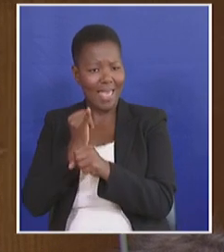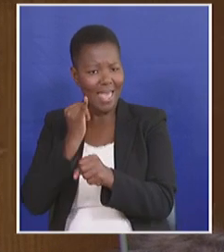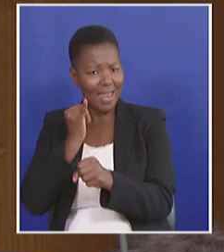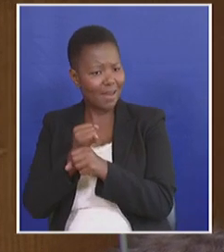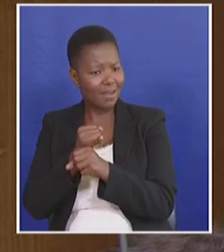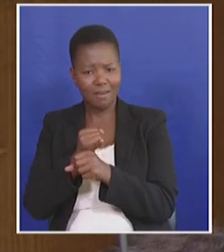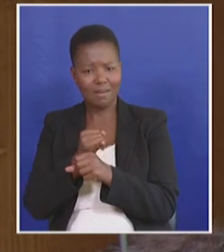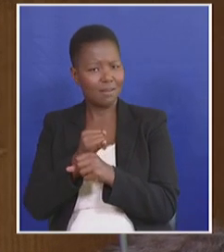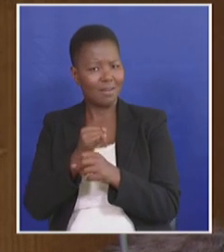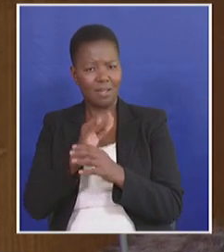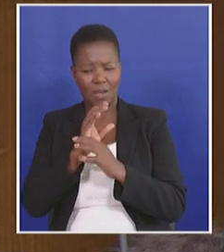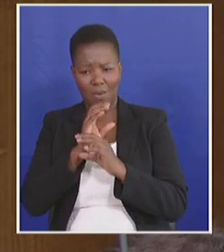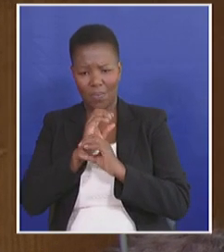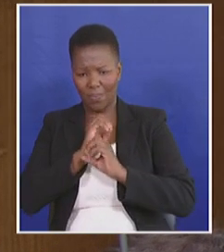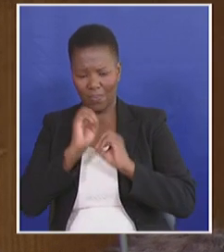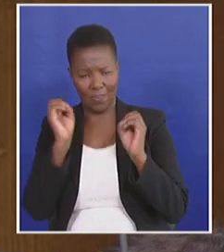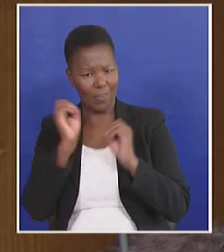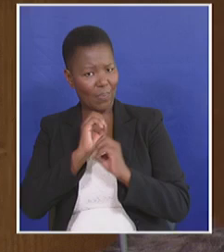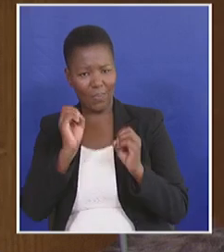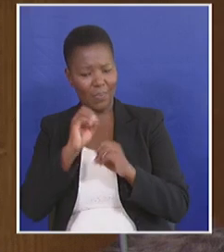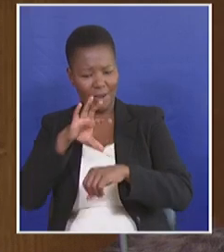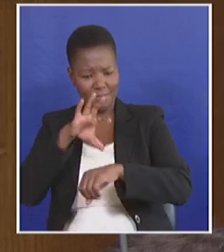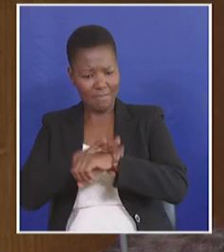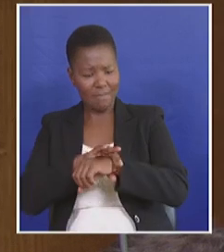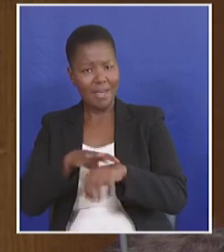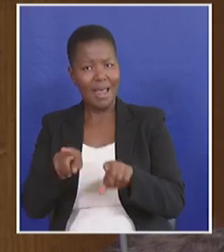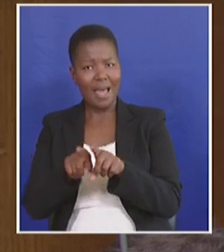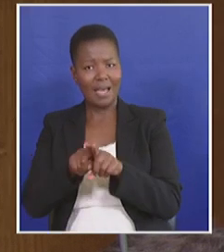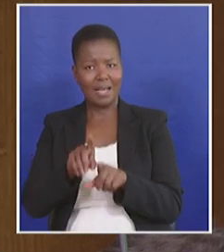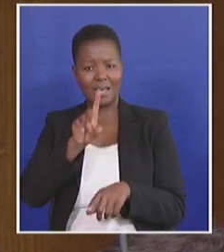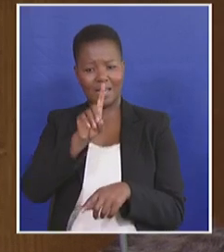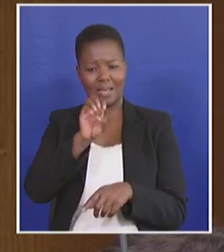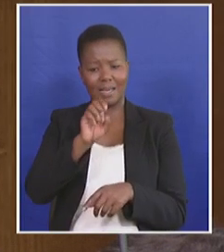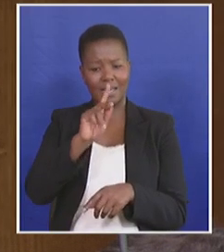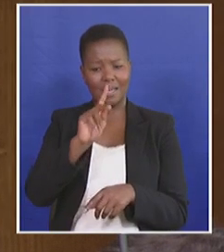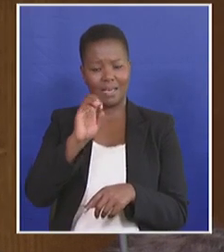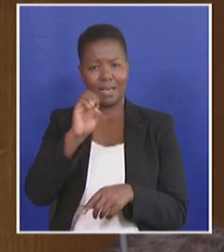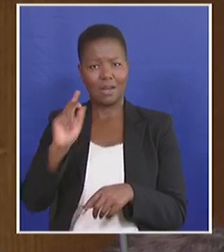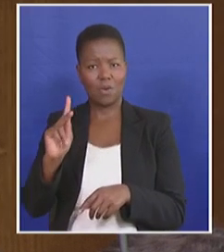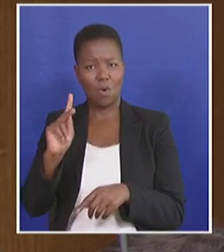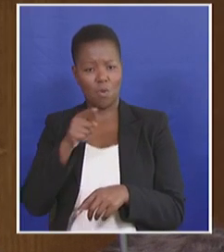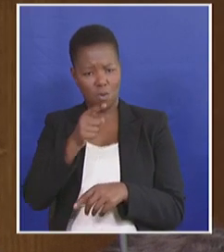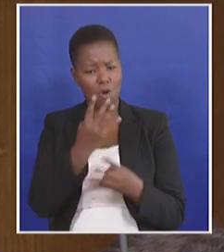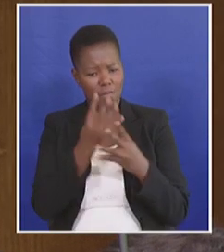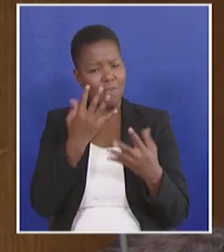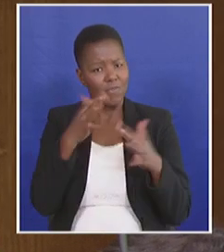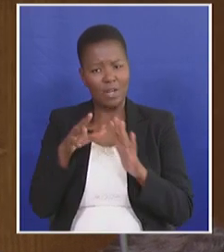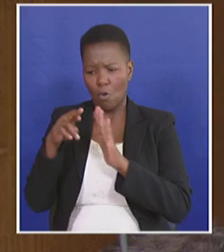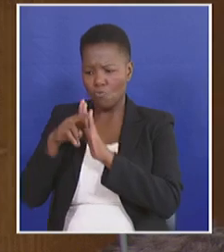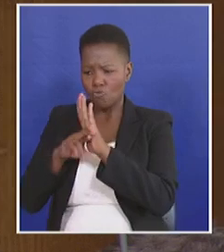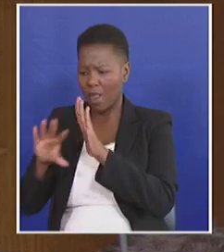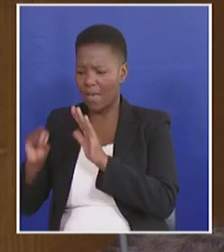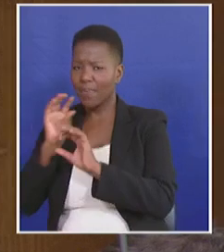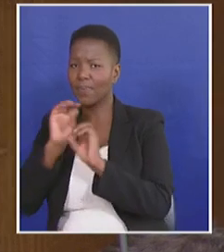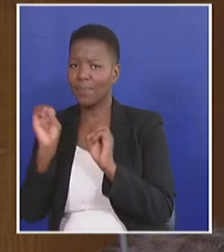committer of crimes against humanity, Eugene de Kock, who was released without these conditions. What is